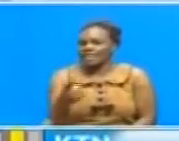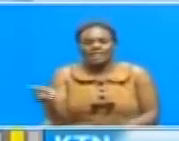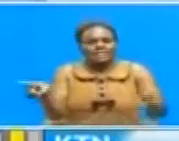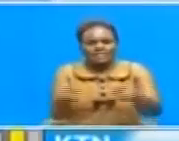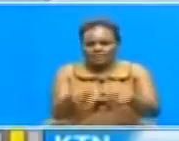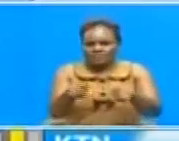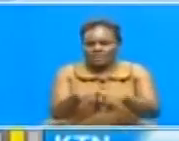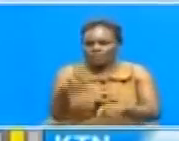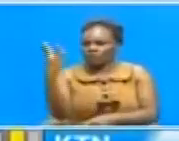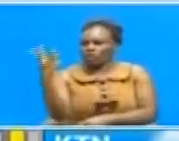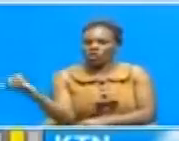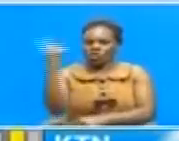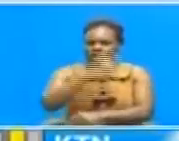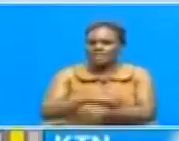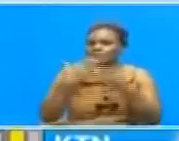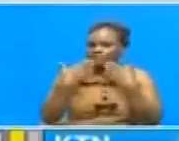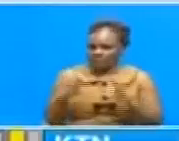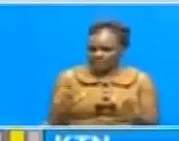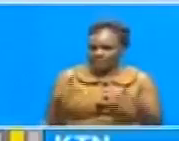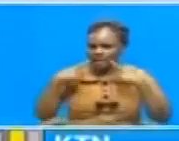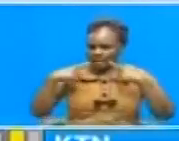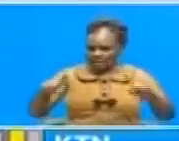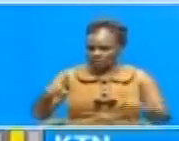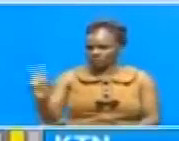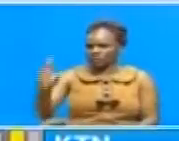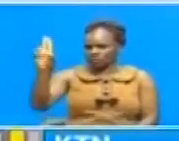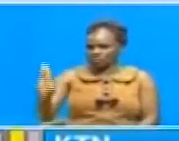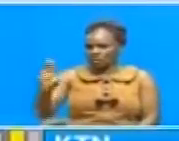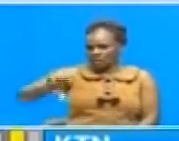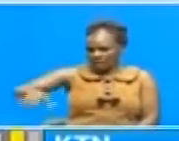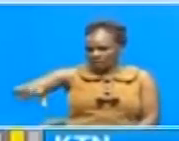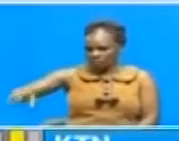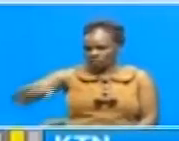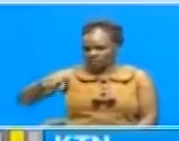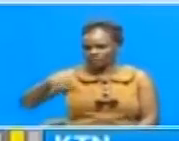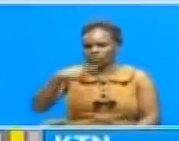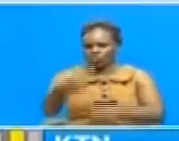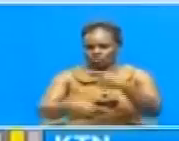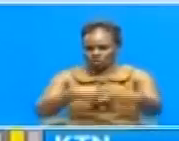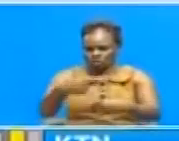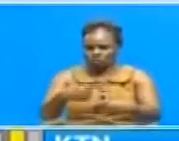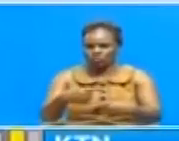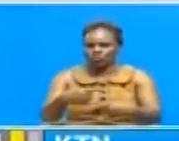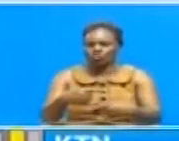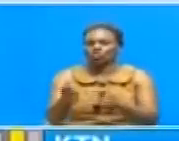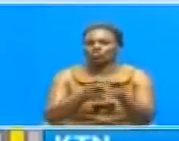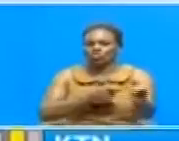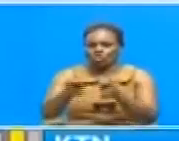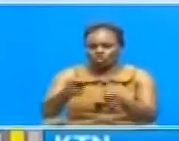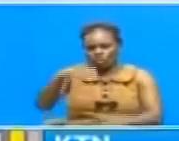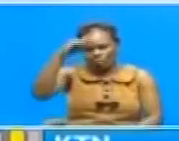with the expiry of the four-day operation announced by the president, the county is setting its own strategy to counter the illicit